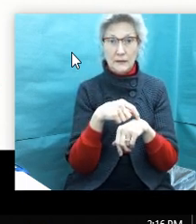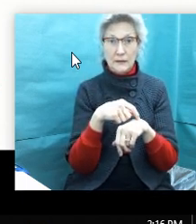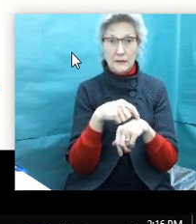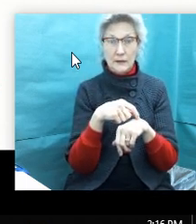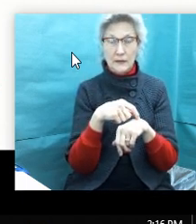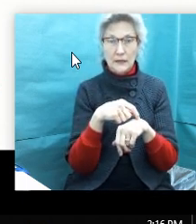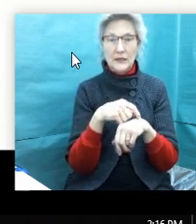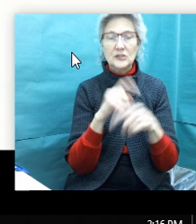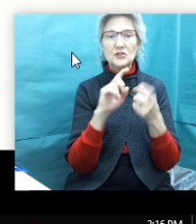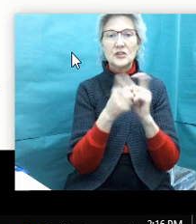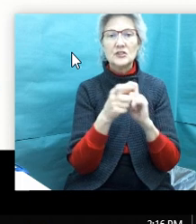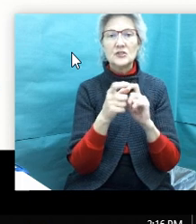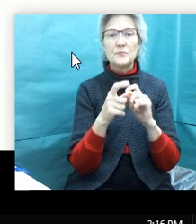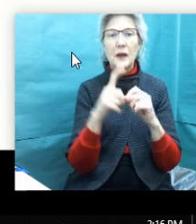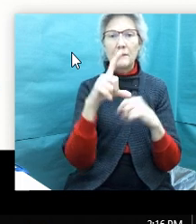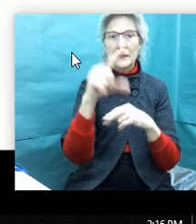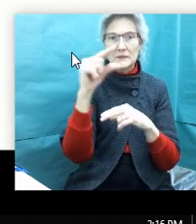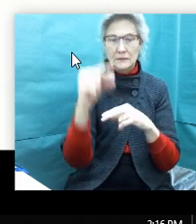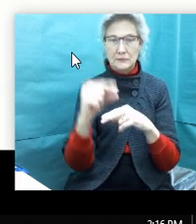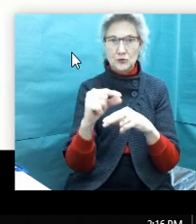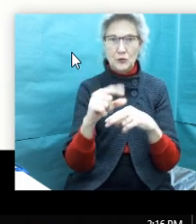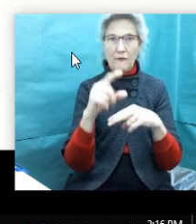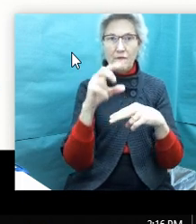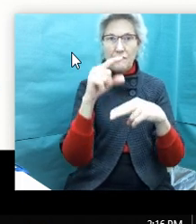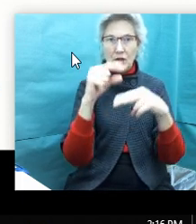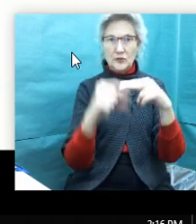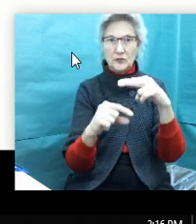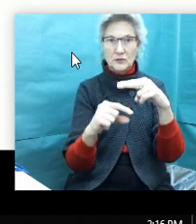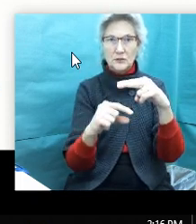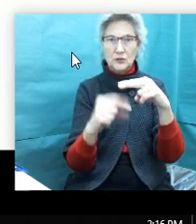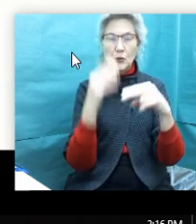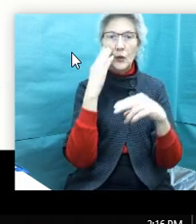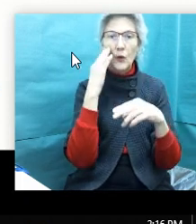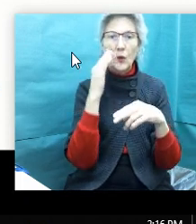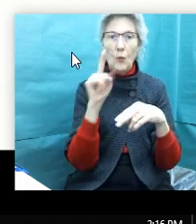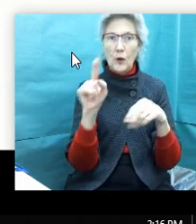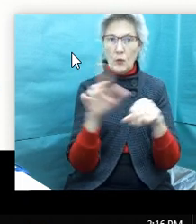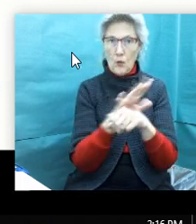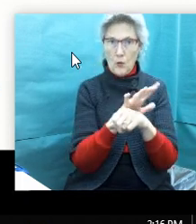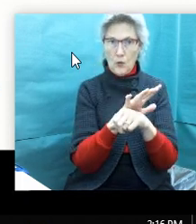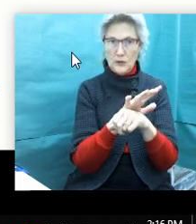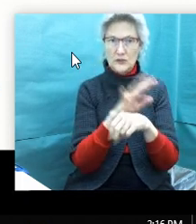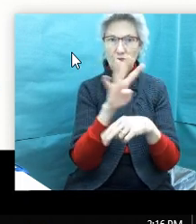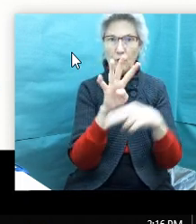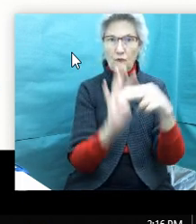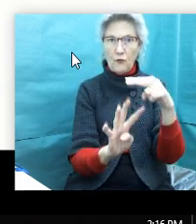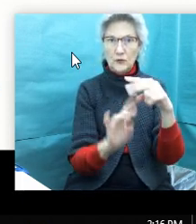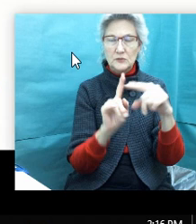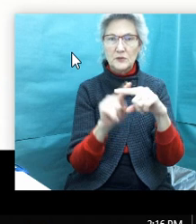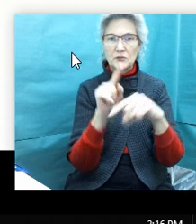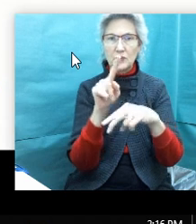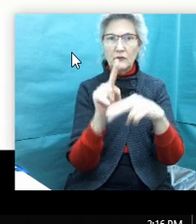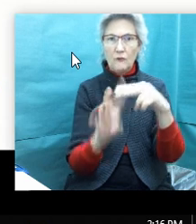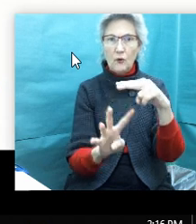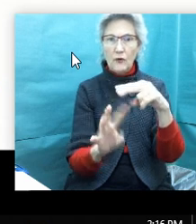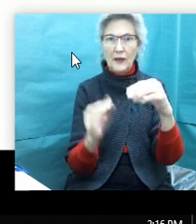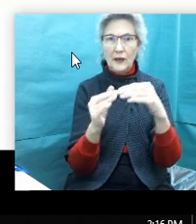my mixed number into a fraction. I'm going to rename it as a fraction. So I know 1 whole is 4/4 plus 1/4